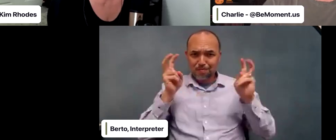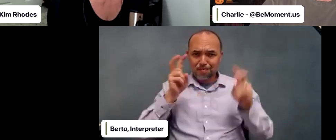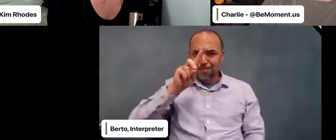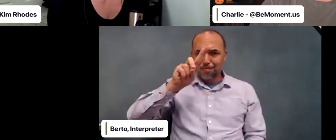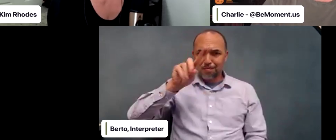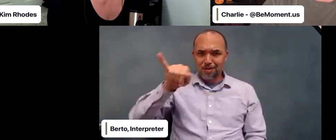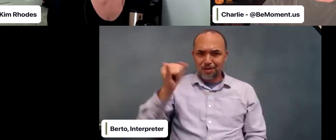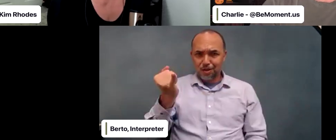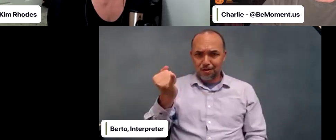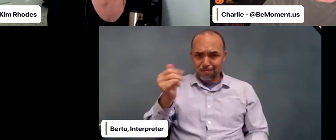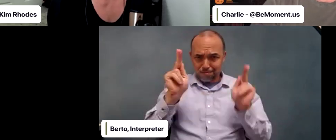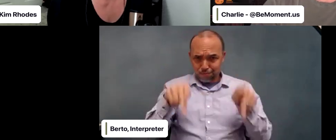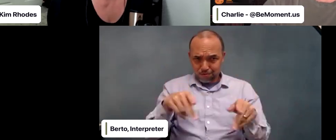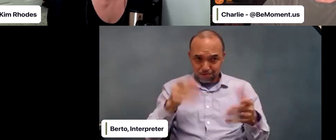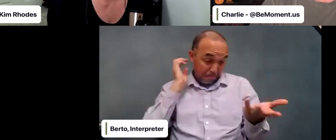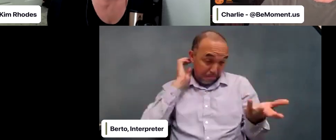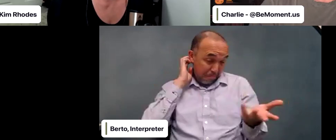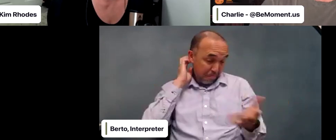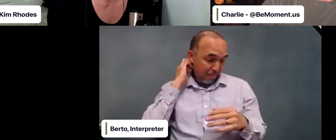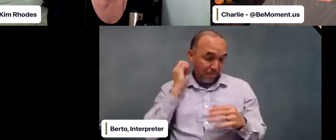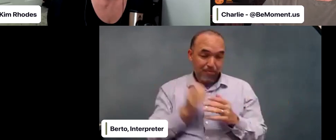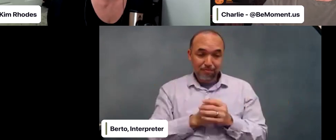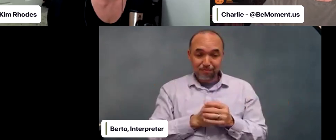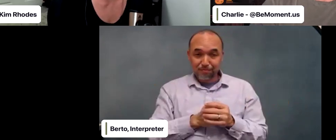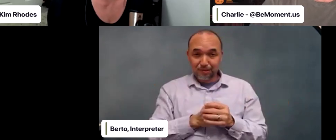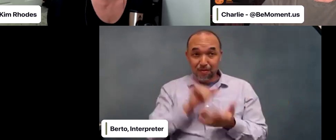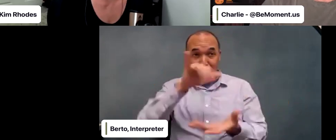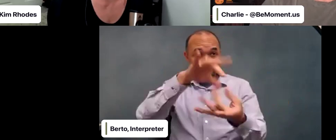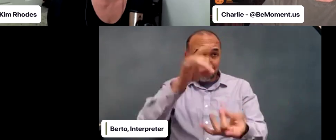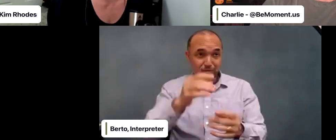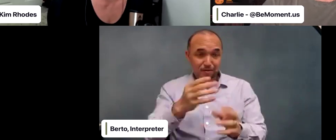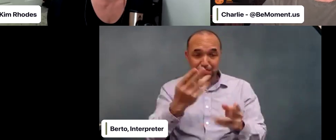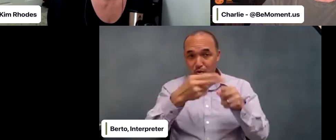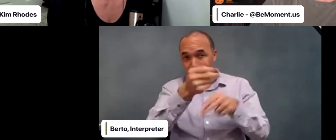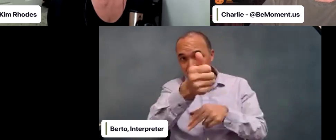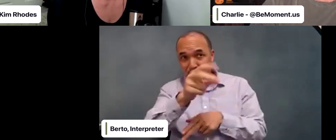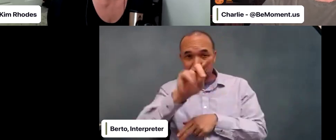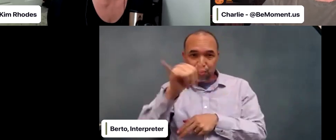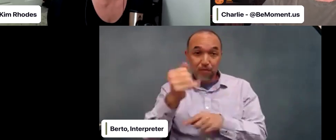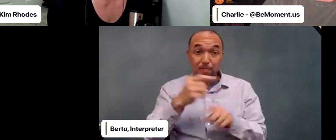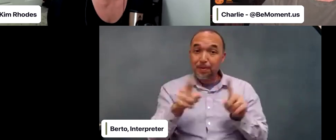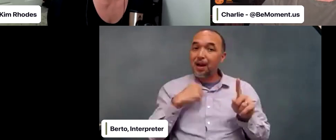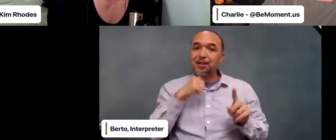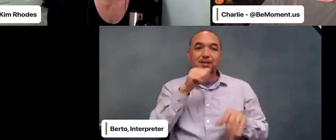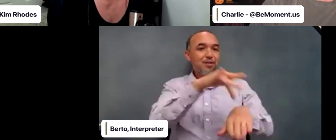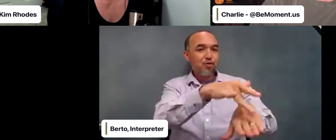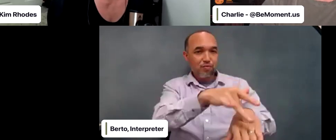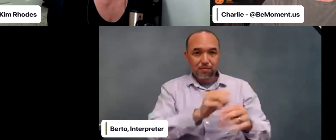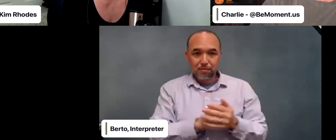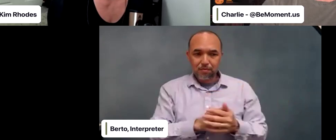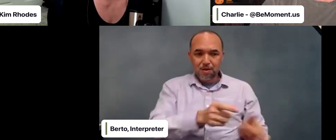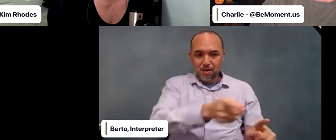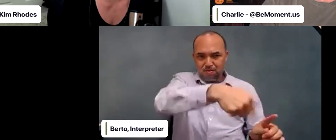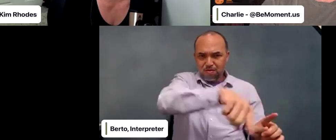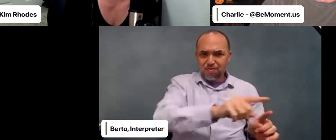said. And there were a couple of nights I didn't touch it. And they started asking DJ who